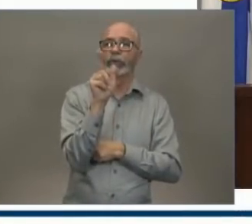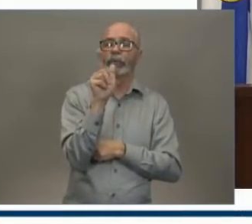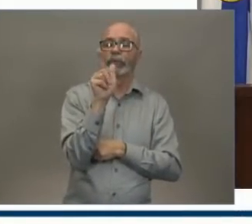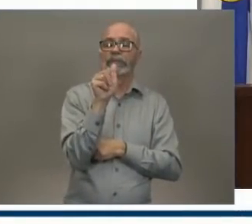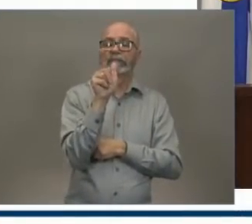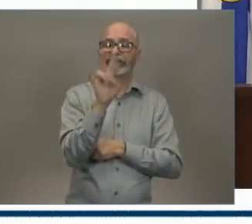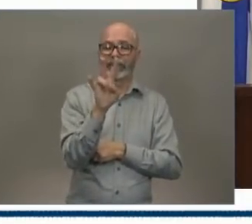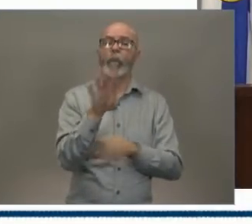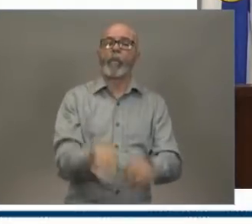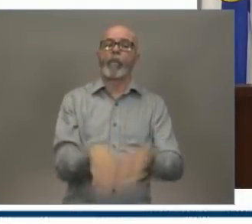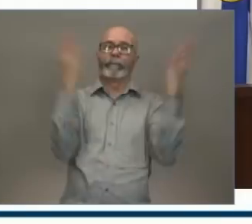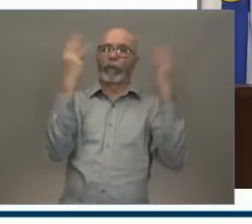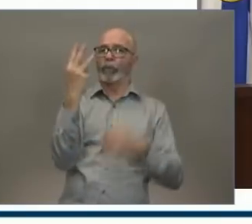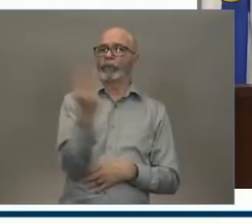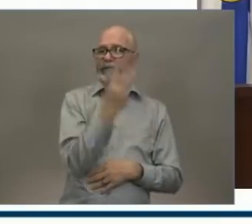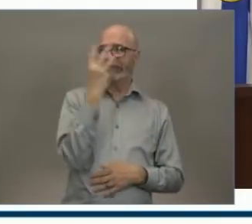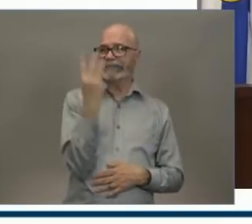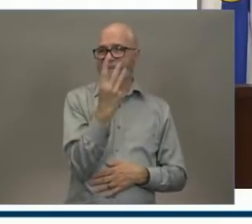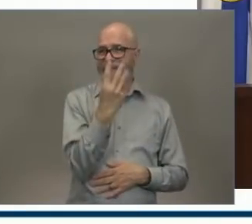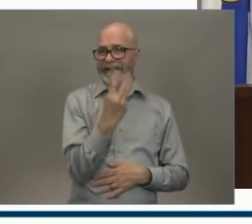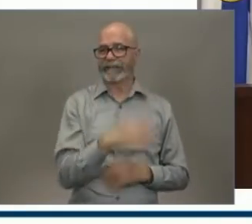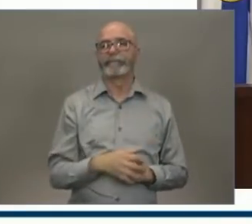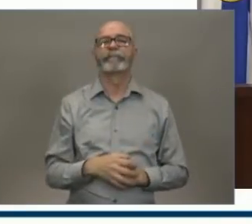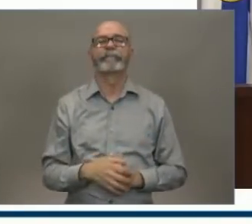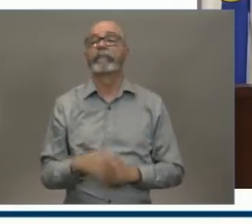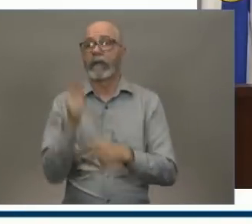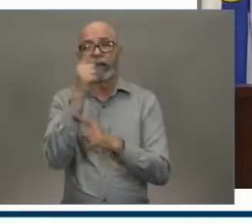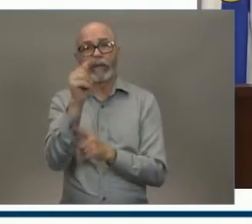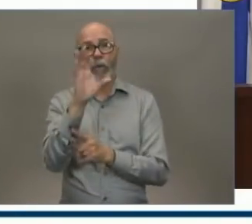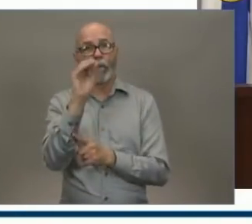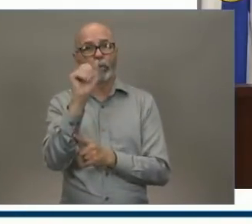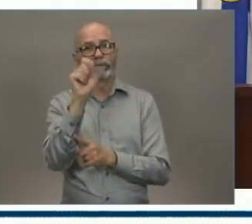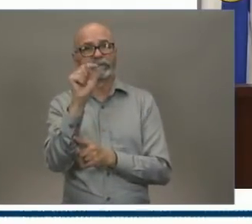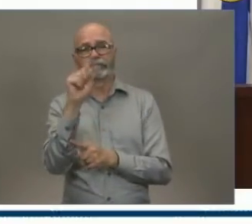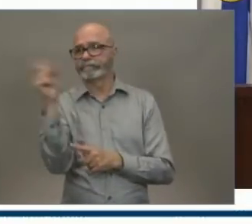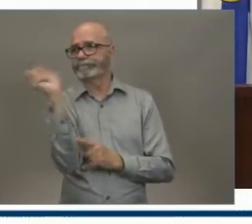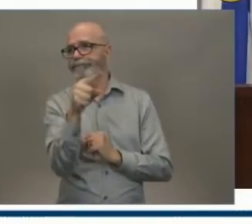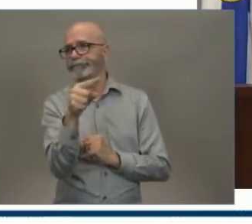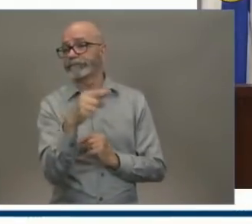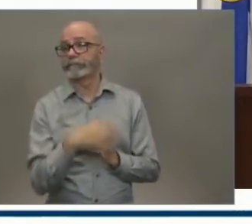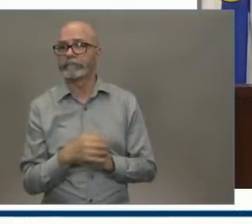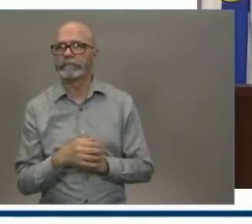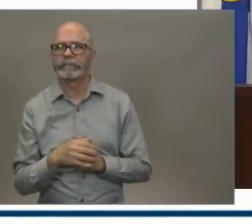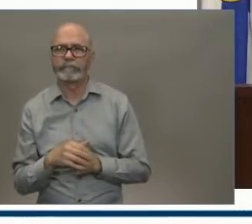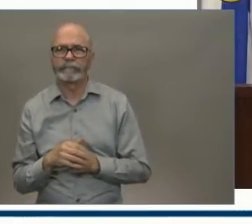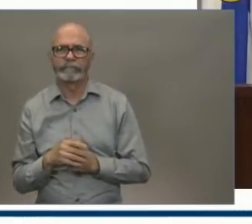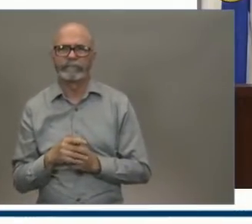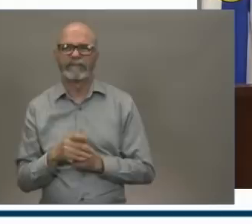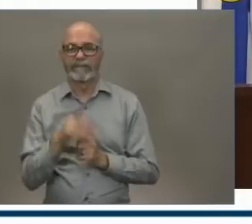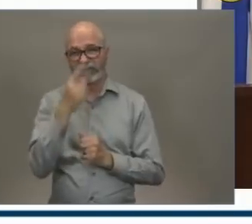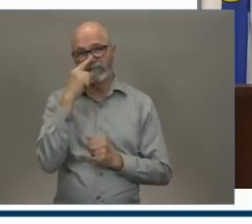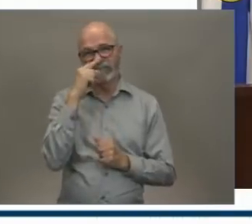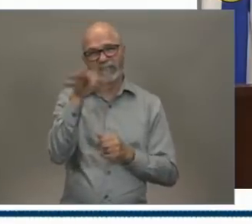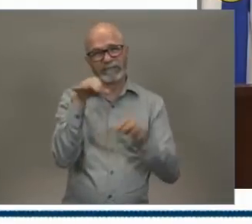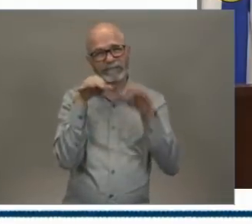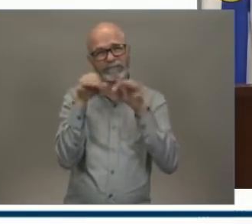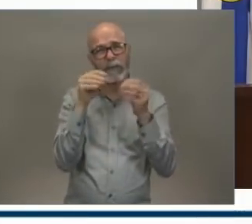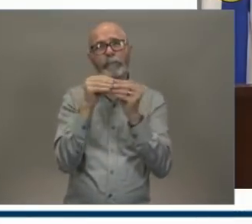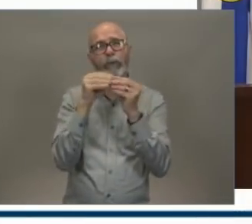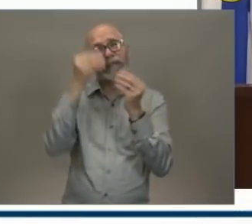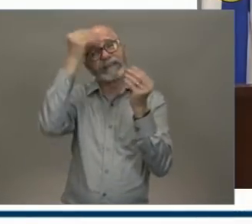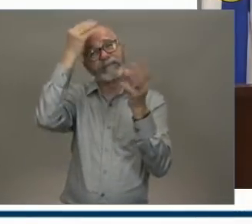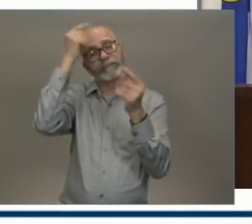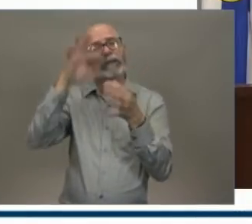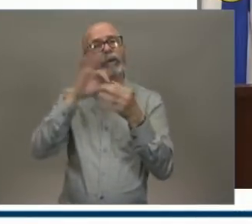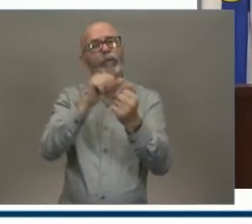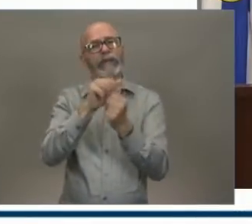Thanks. I'm just wanting for some more information, I guess, about the Acadia student and whether